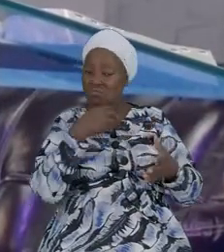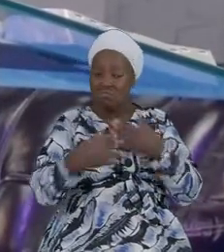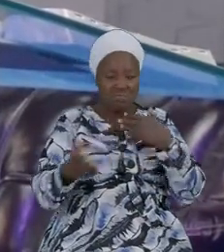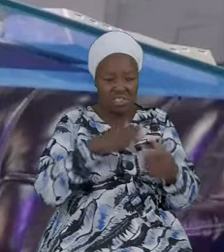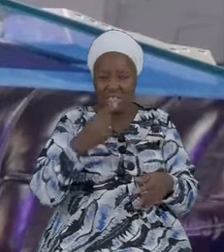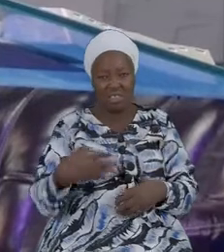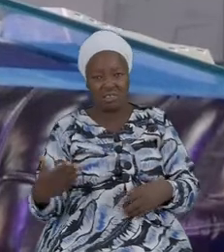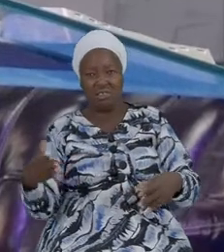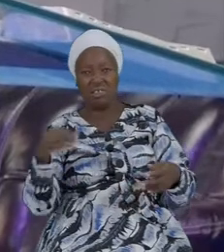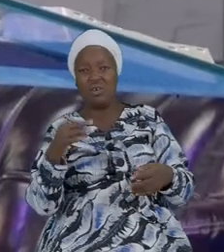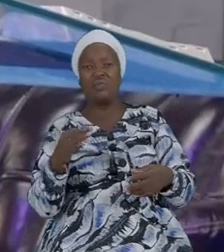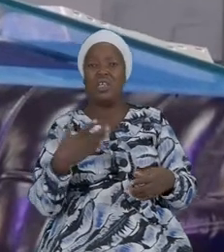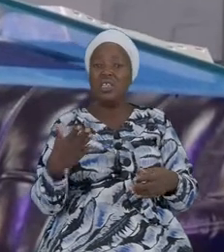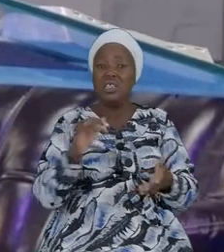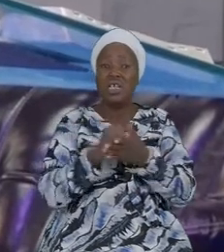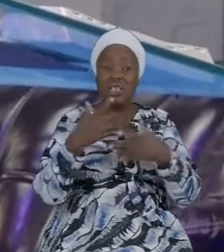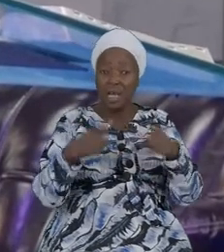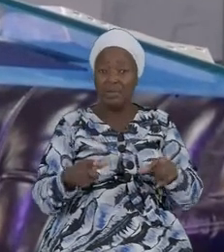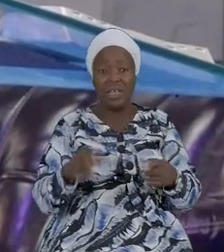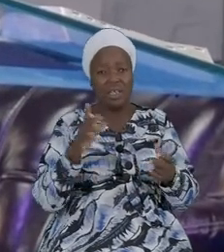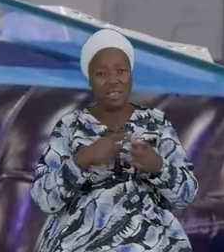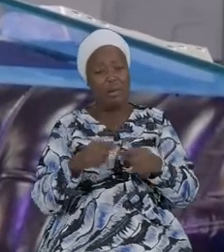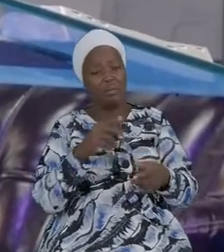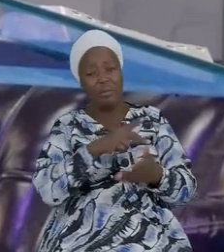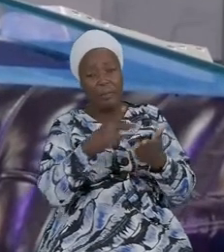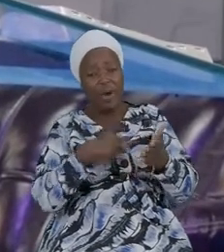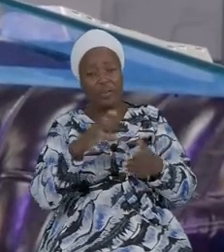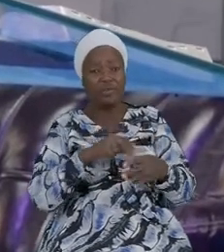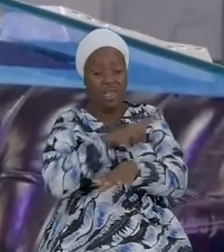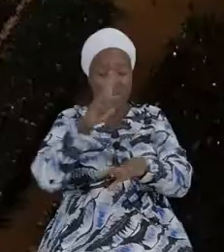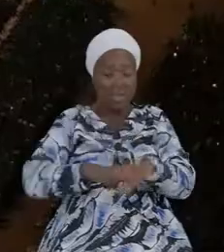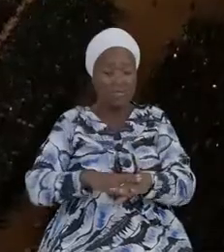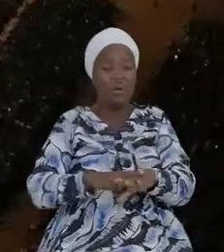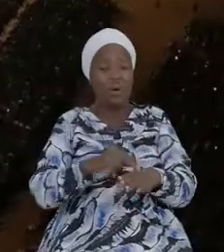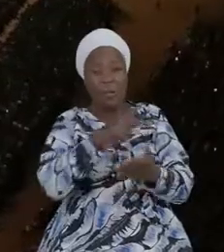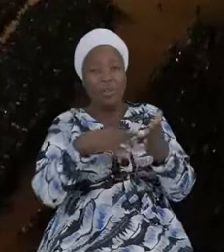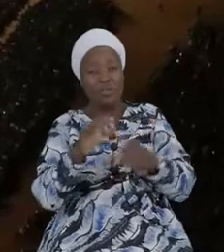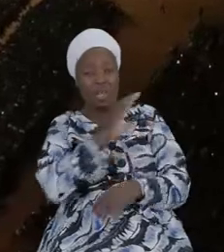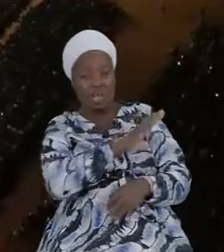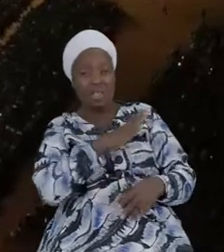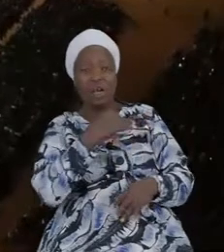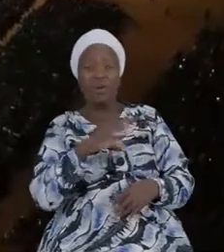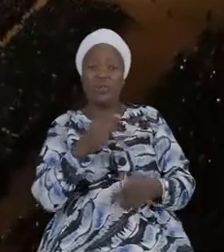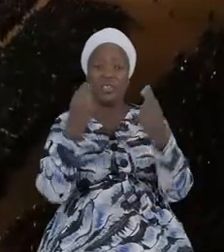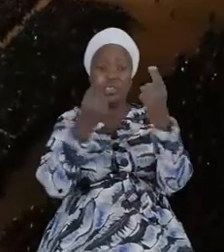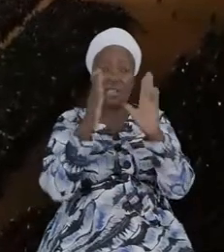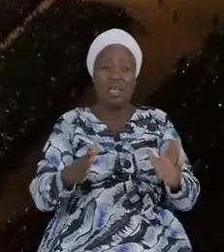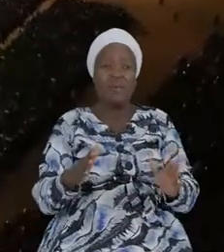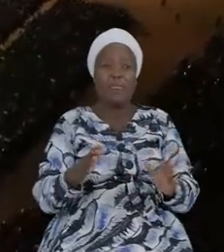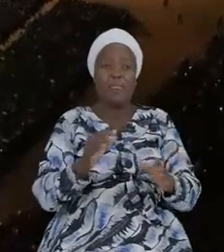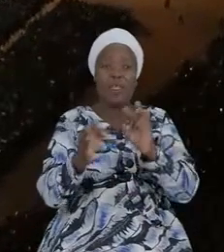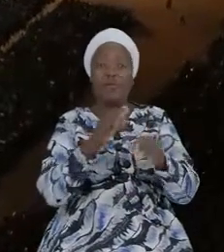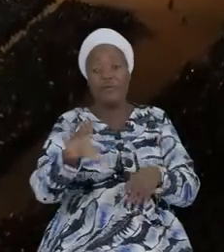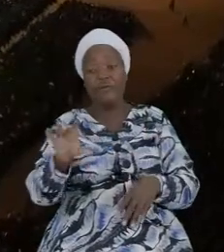things, part of the property, and part of the nature, and part of the character of a sinner. If you